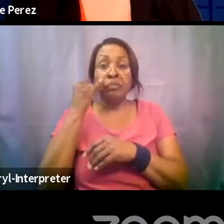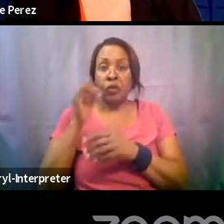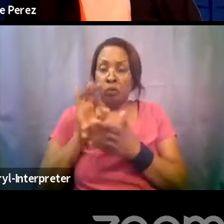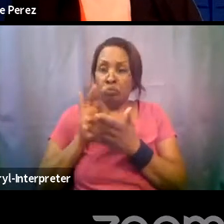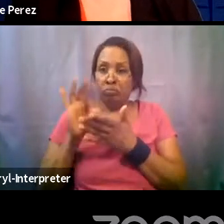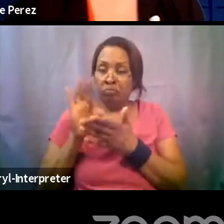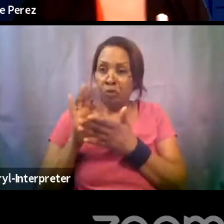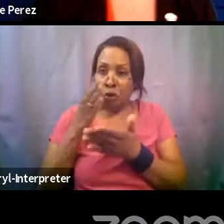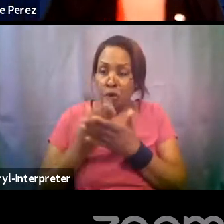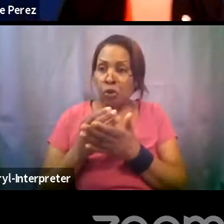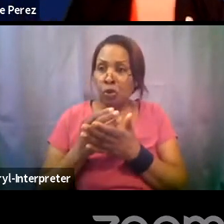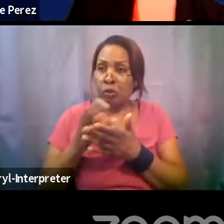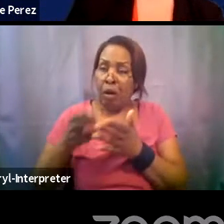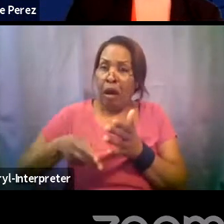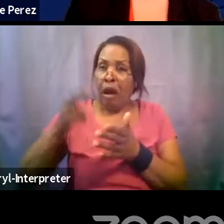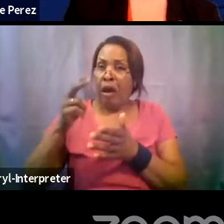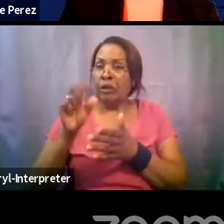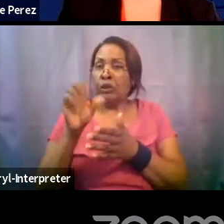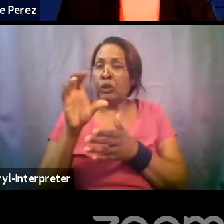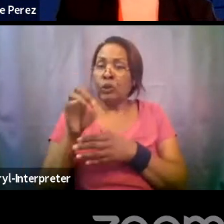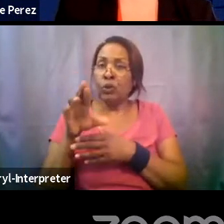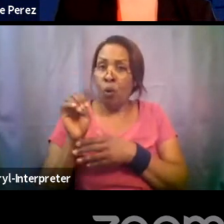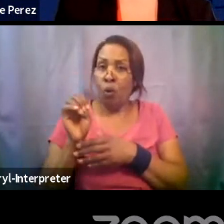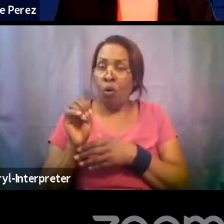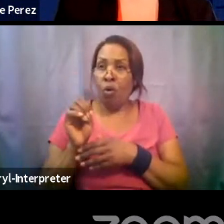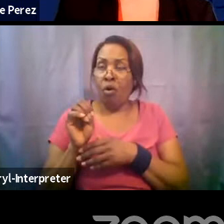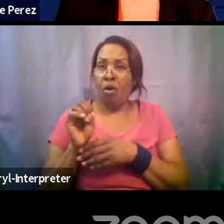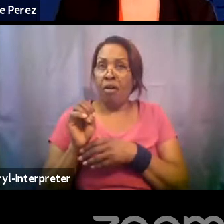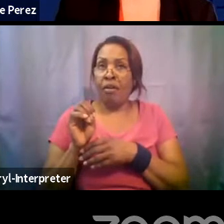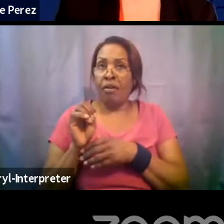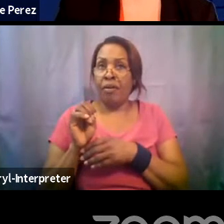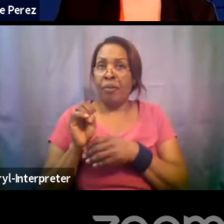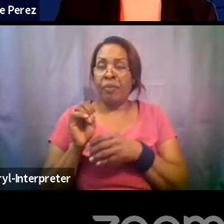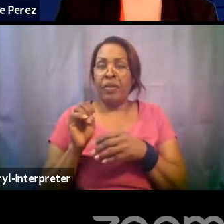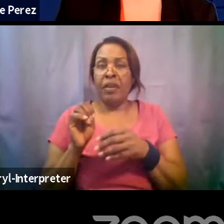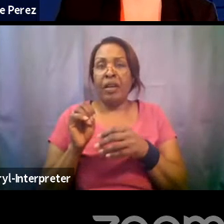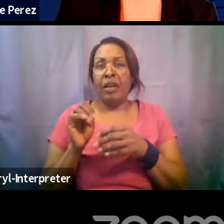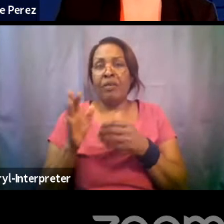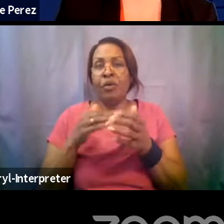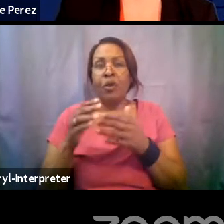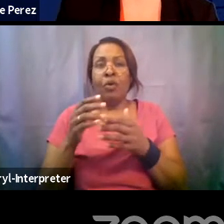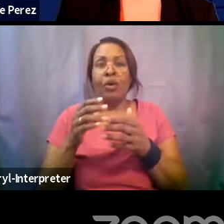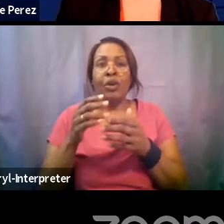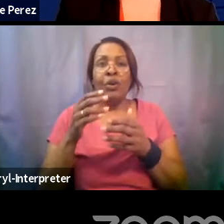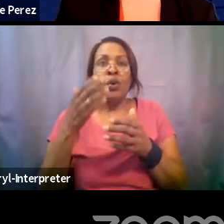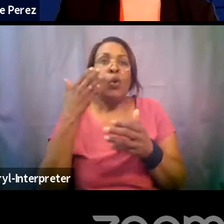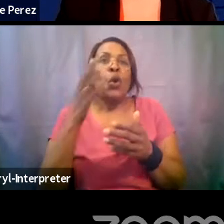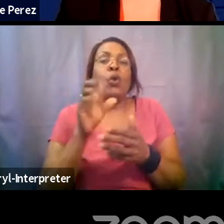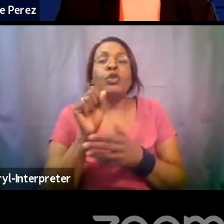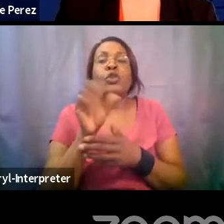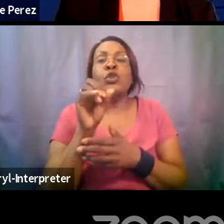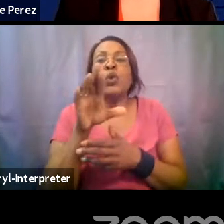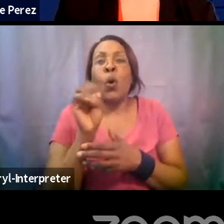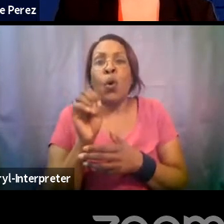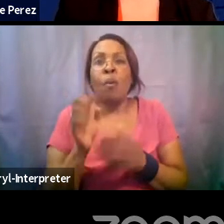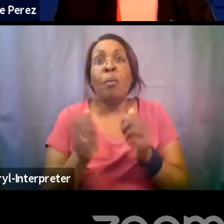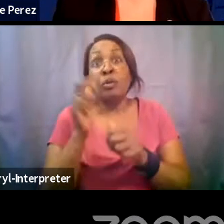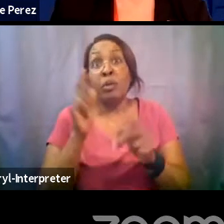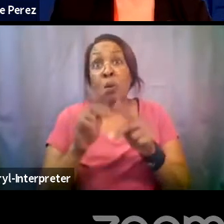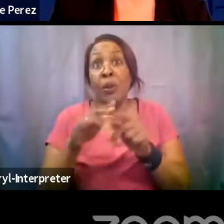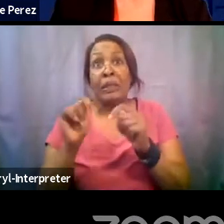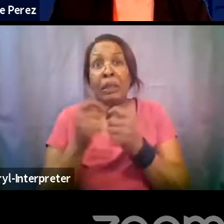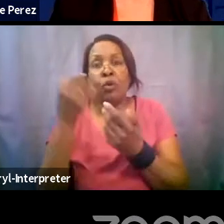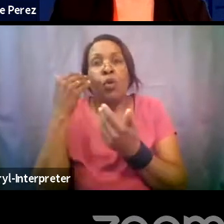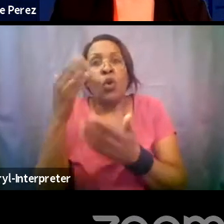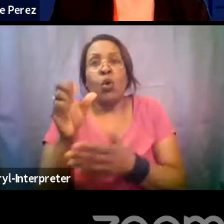well while I said there's not, it's a passing score, you don't know the score. In fact, most of the people on the team don't